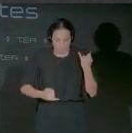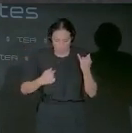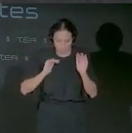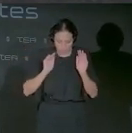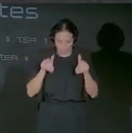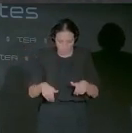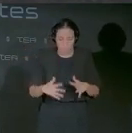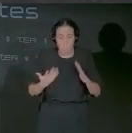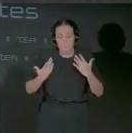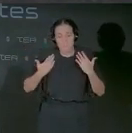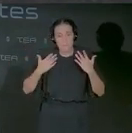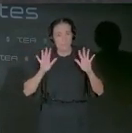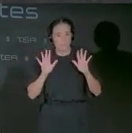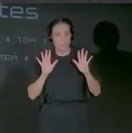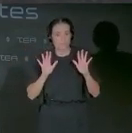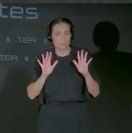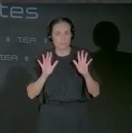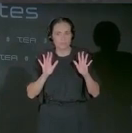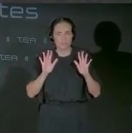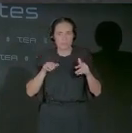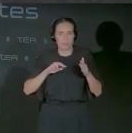other ways, that company.